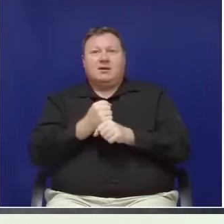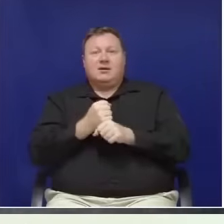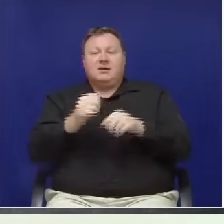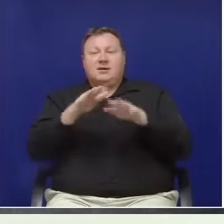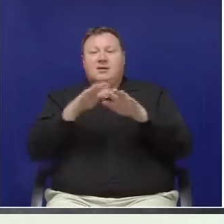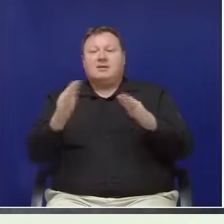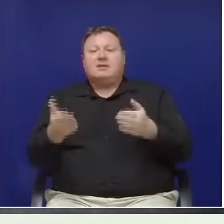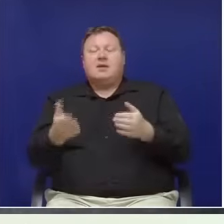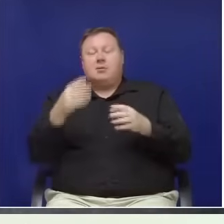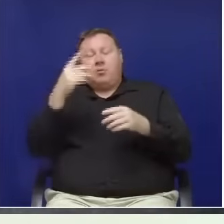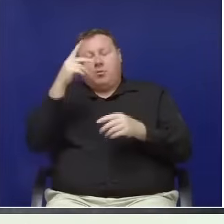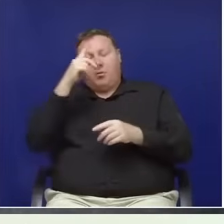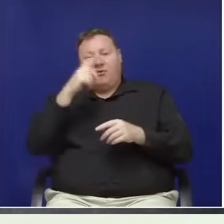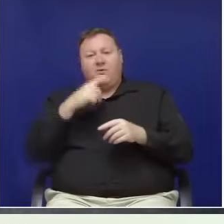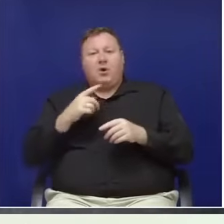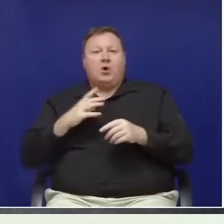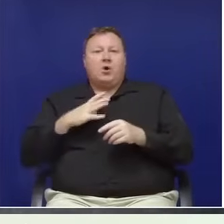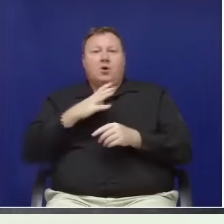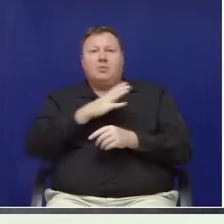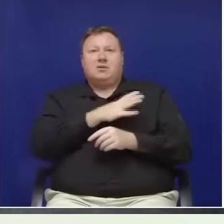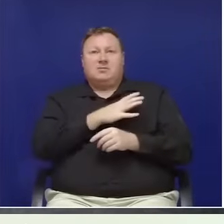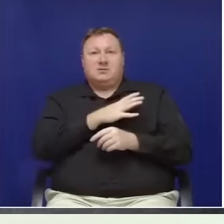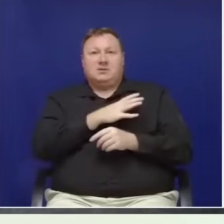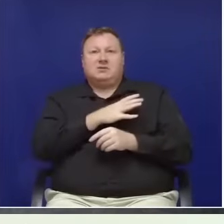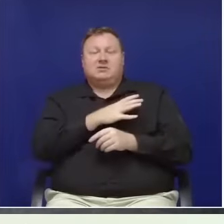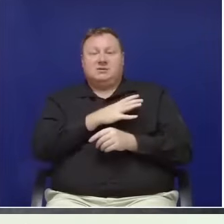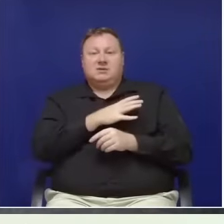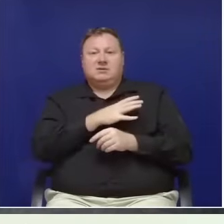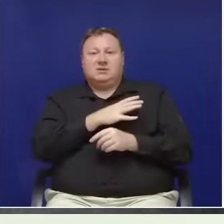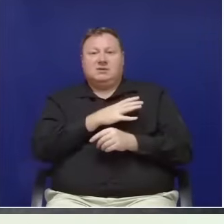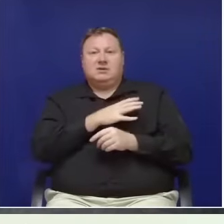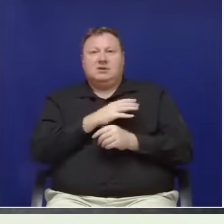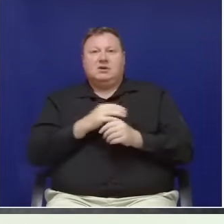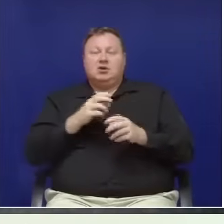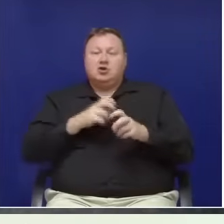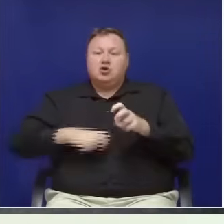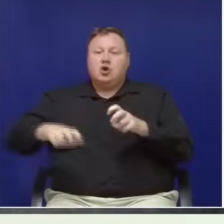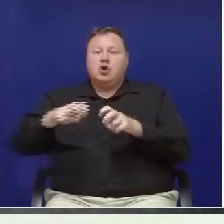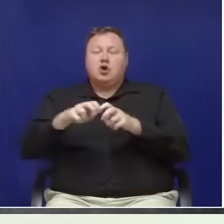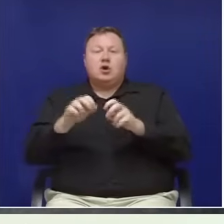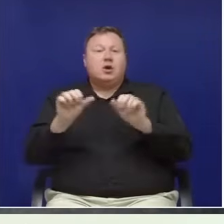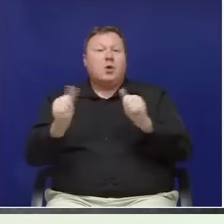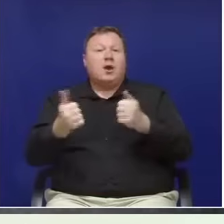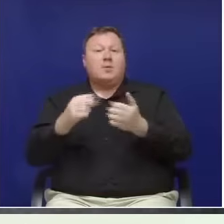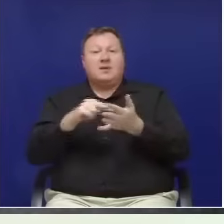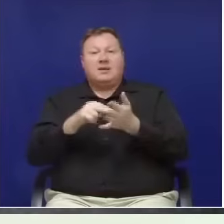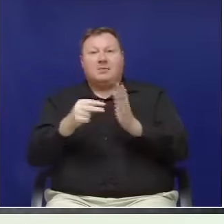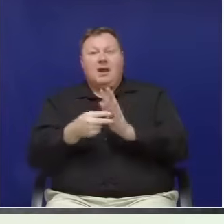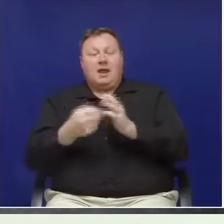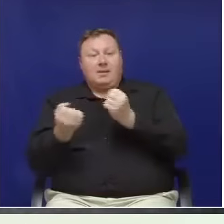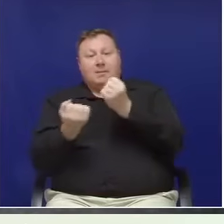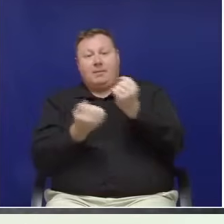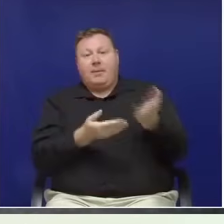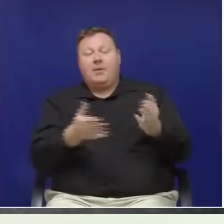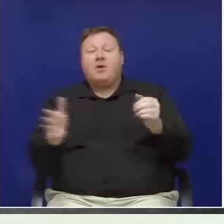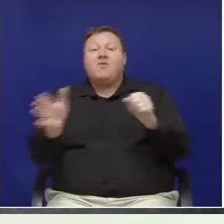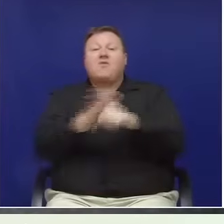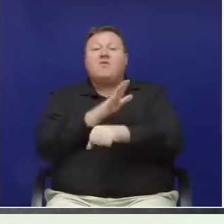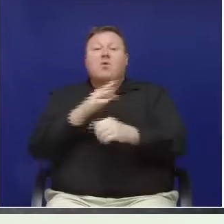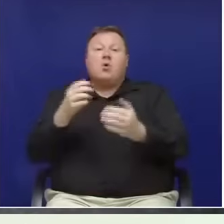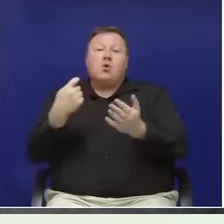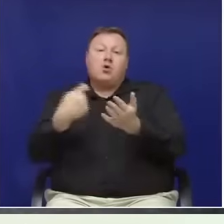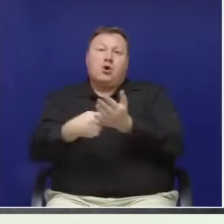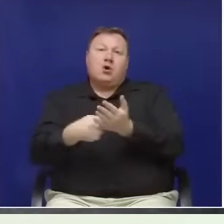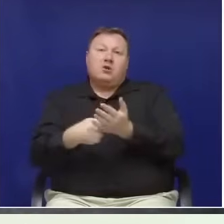Committee on Defence and Military Veterans the Journey to Greatness plan with a full costing and